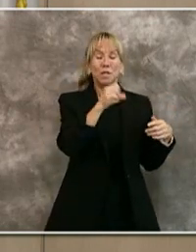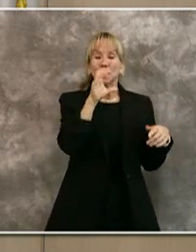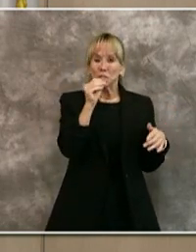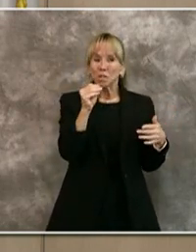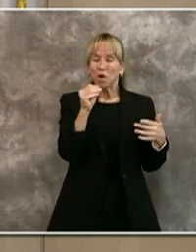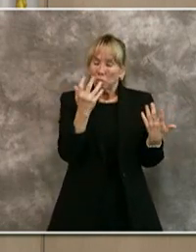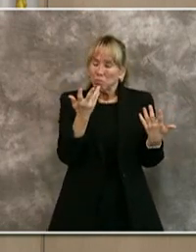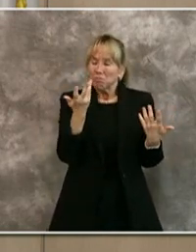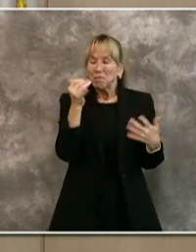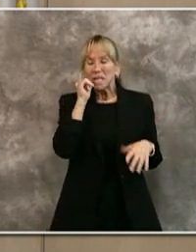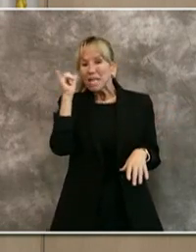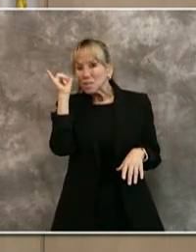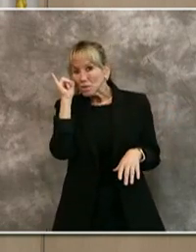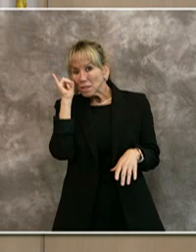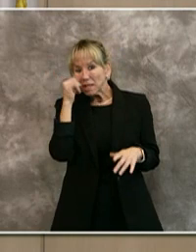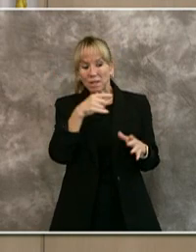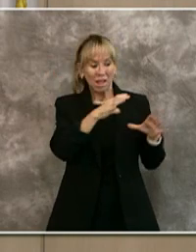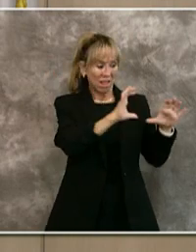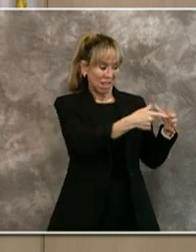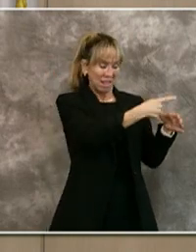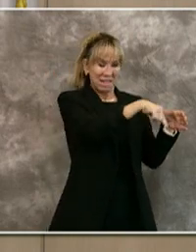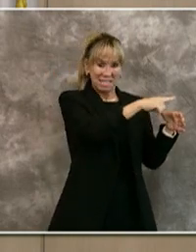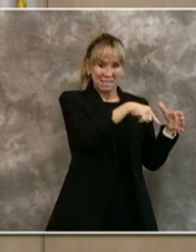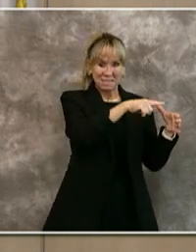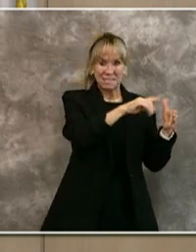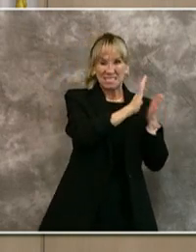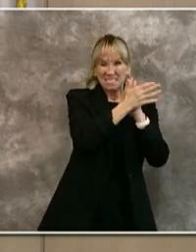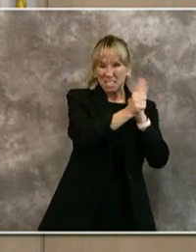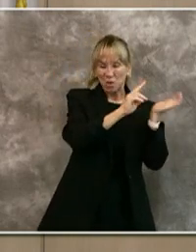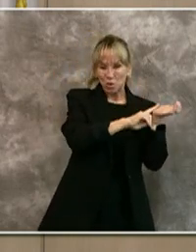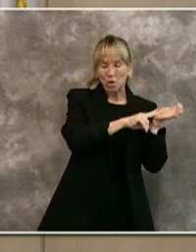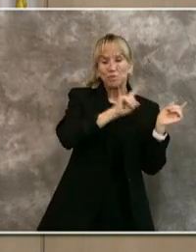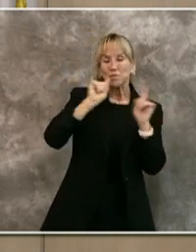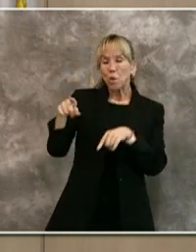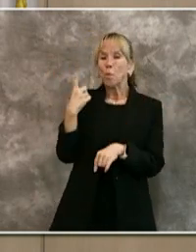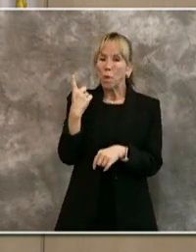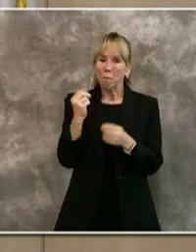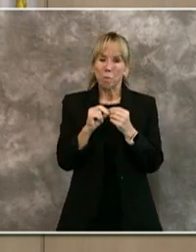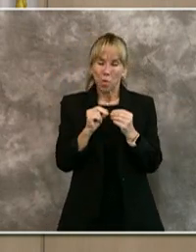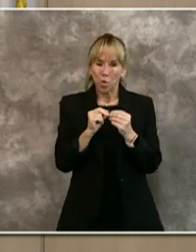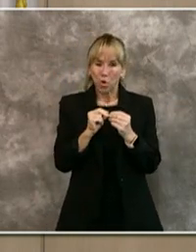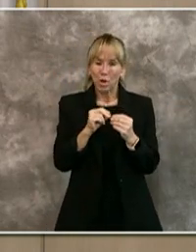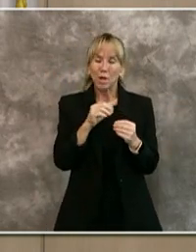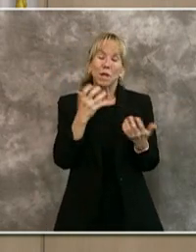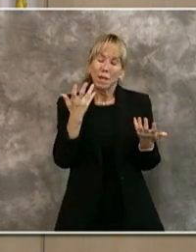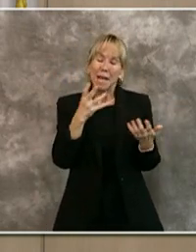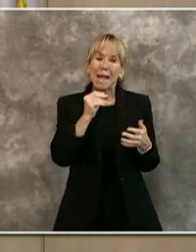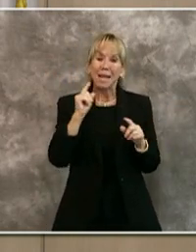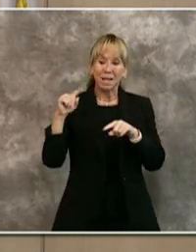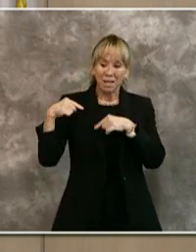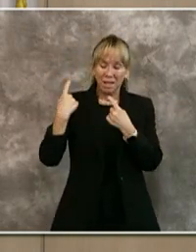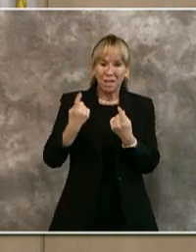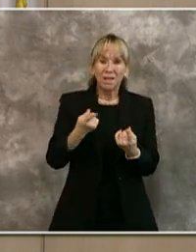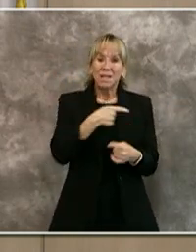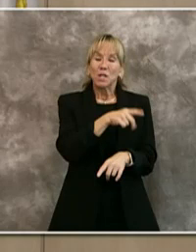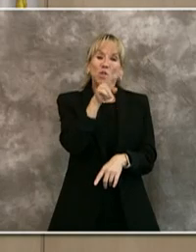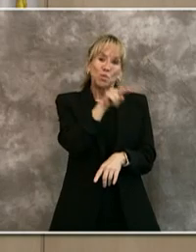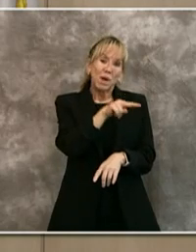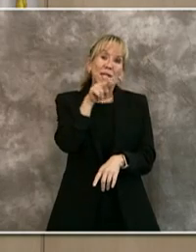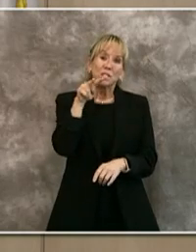since yesterday in this group, and we also have 22 of the 60 active outbreaks seen